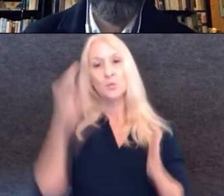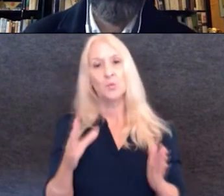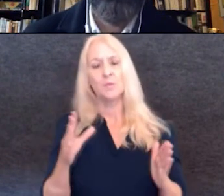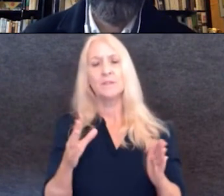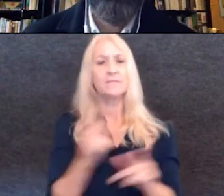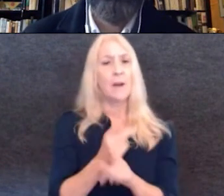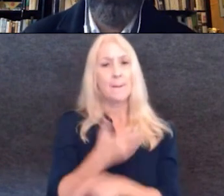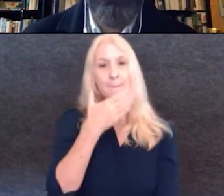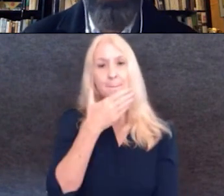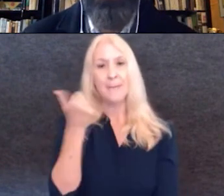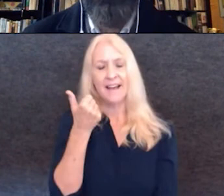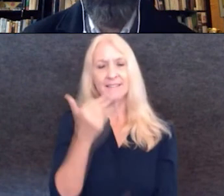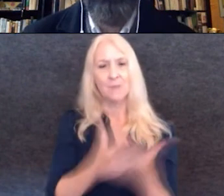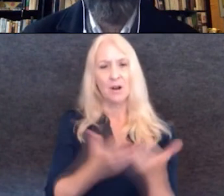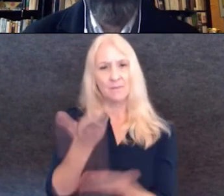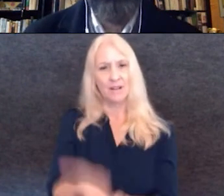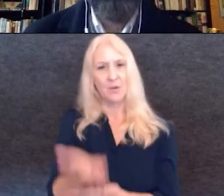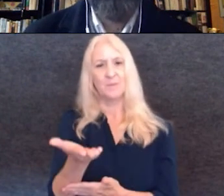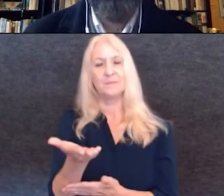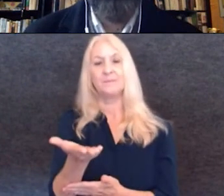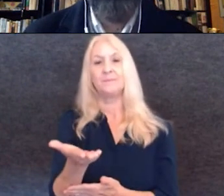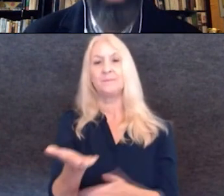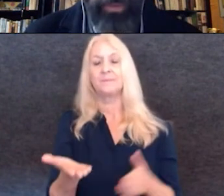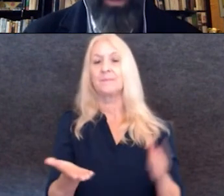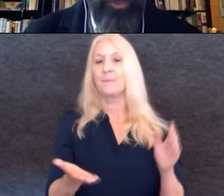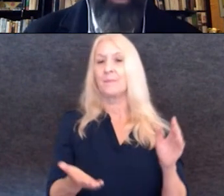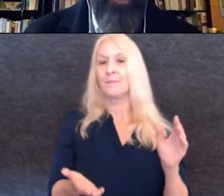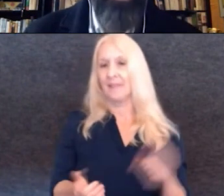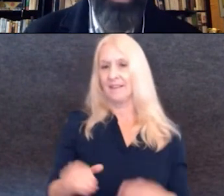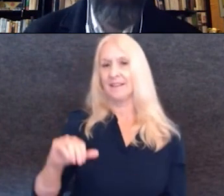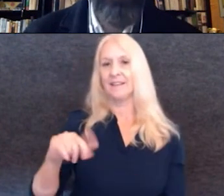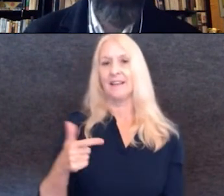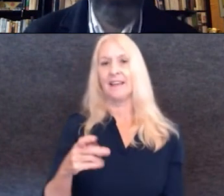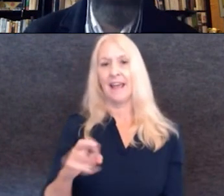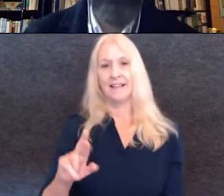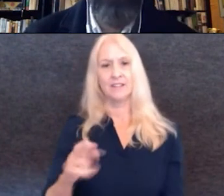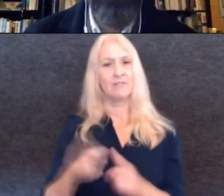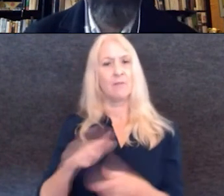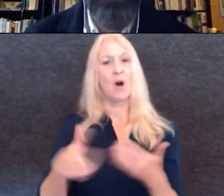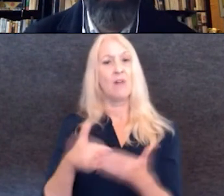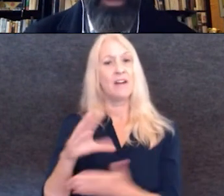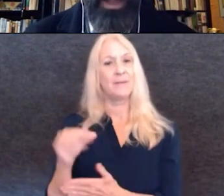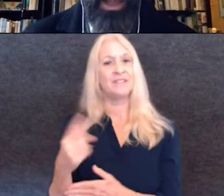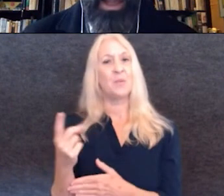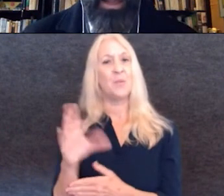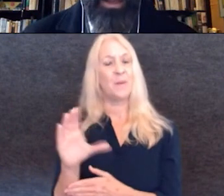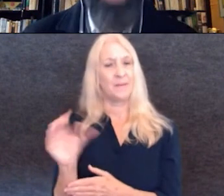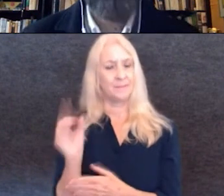best thing about you. Yeah. And I will say that, you know, Gensler, of all the firms that I've worked, was the one firm when I